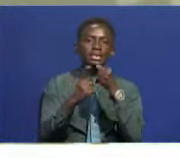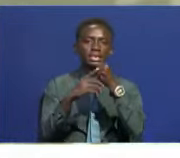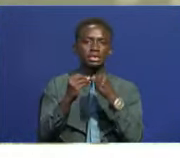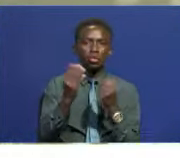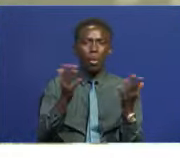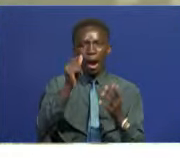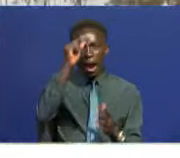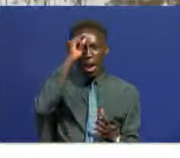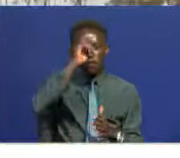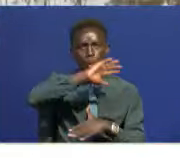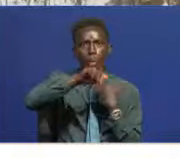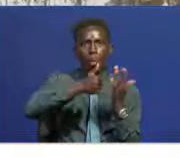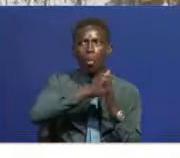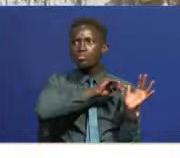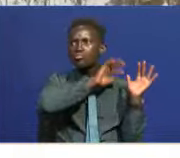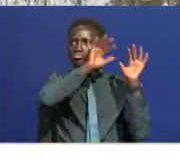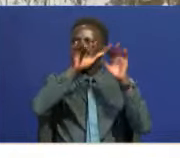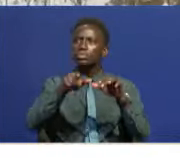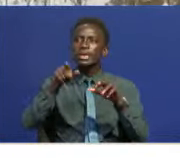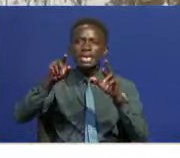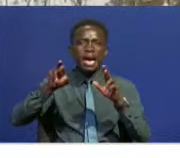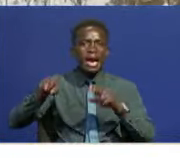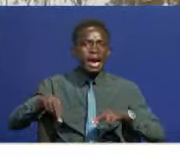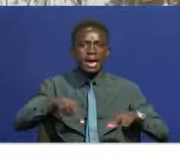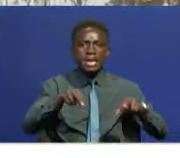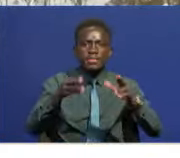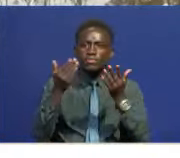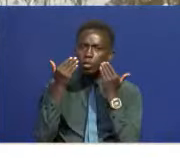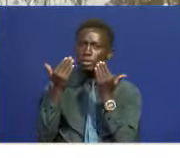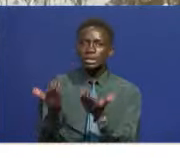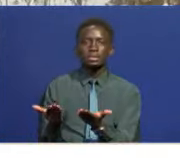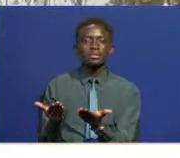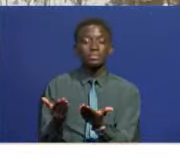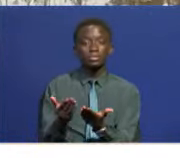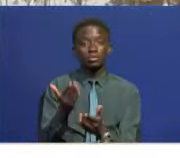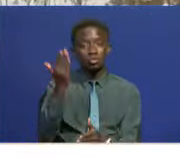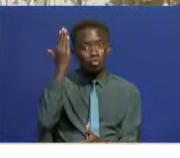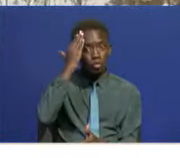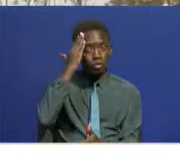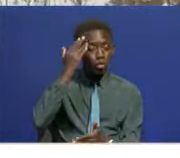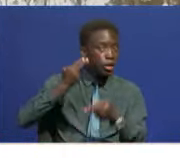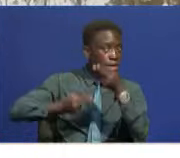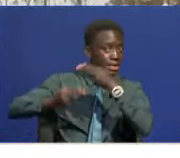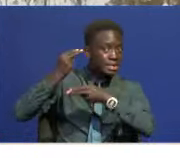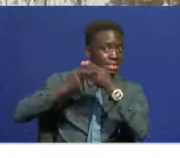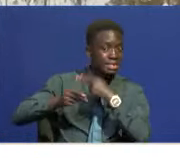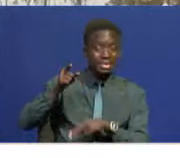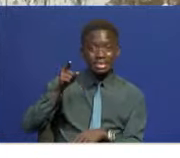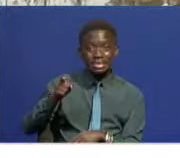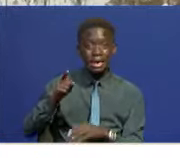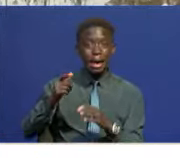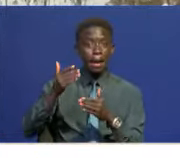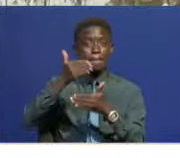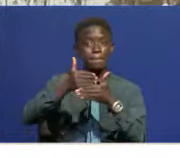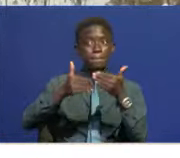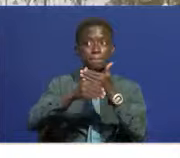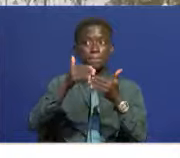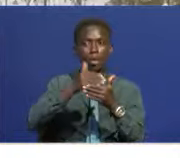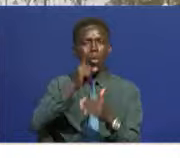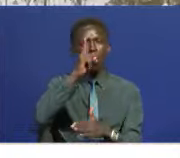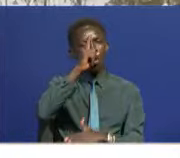there. It's a river which passes there. And if you know the history of that building, it's one of the senior government officers who built